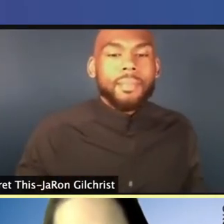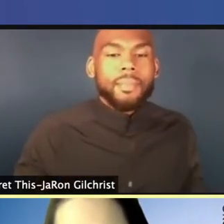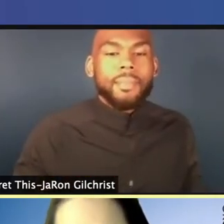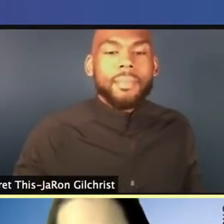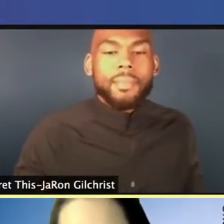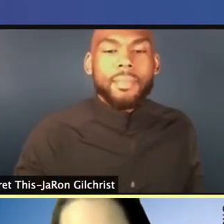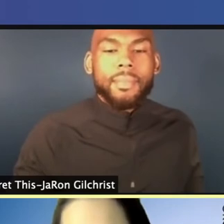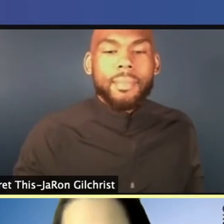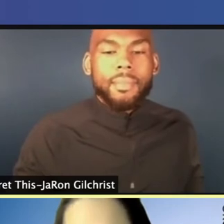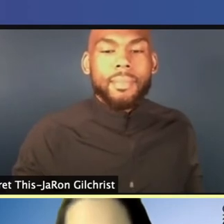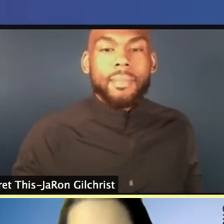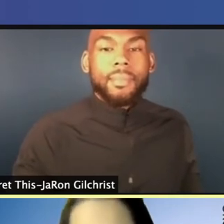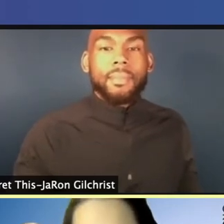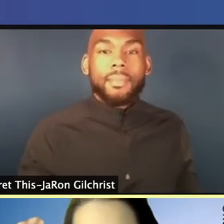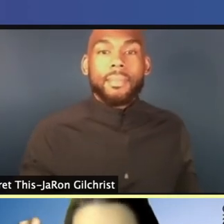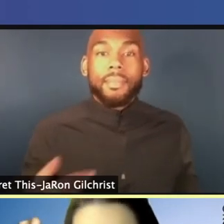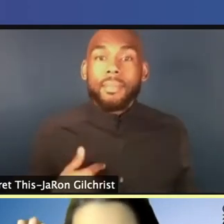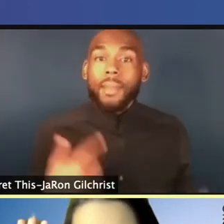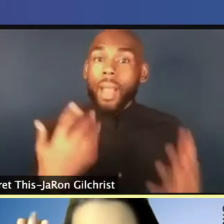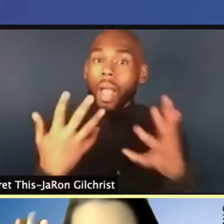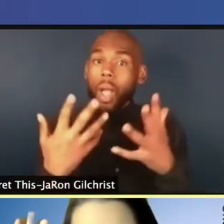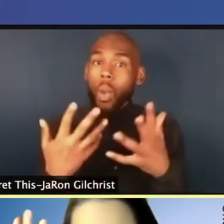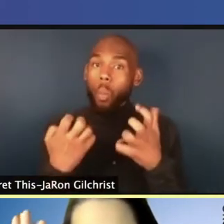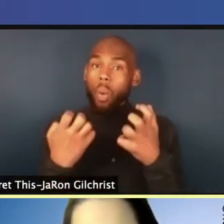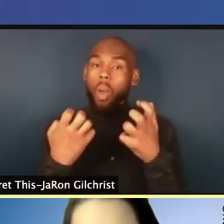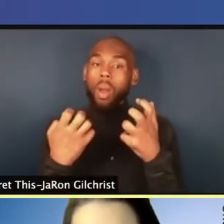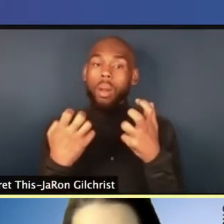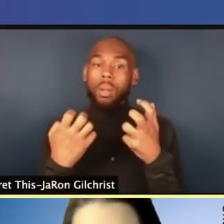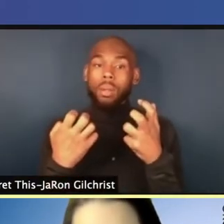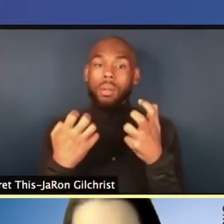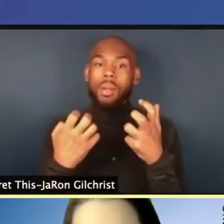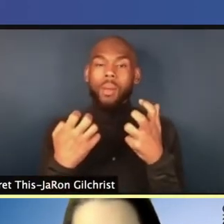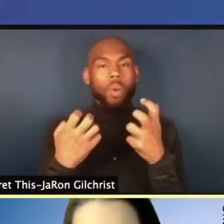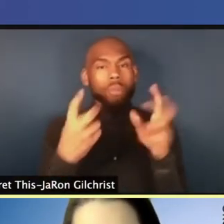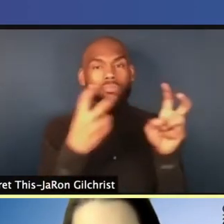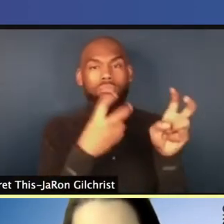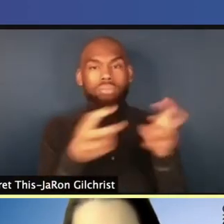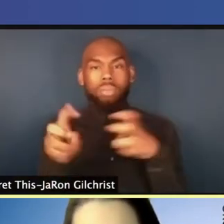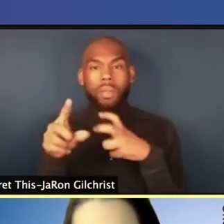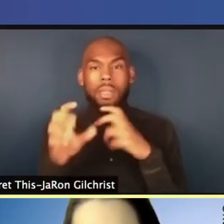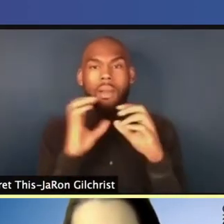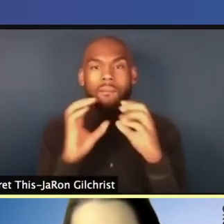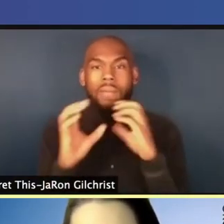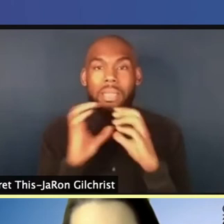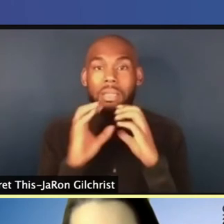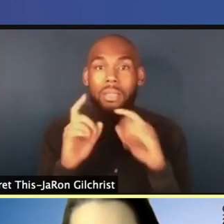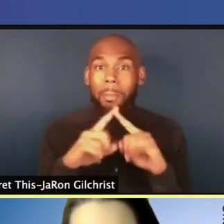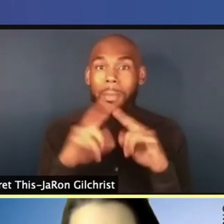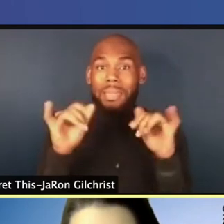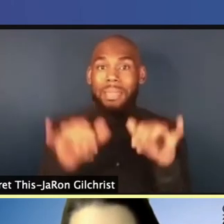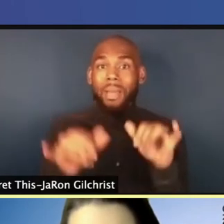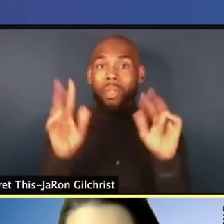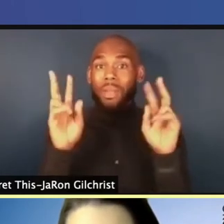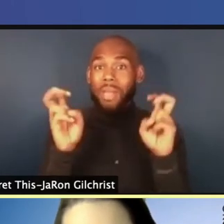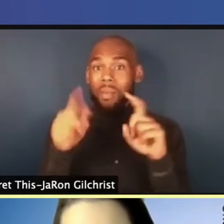So I'm going to zoom us out from this conversation that we've been having, but stay on the topic of the